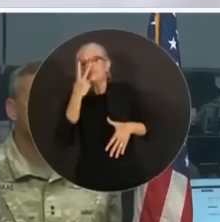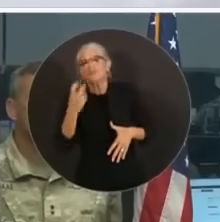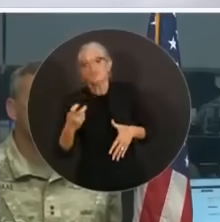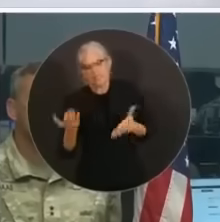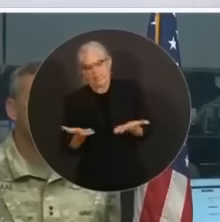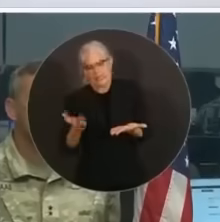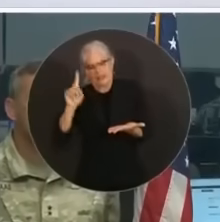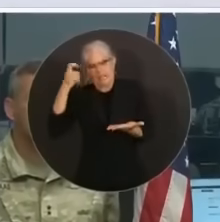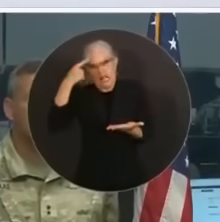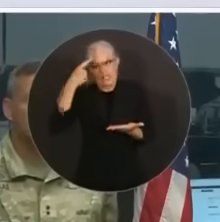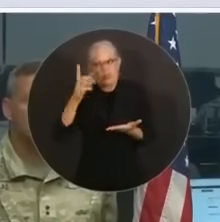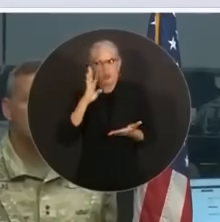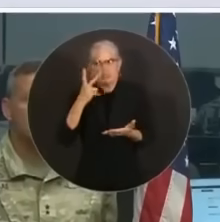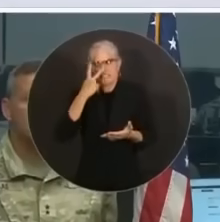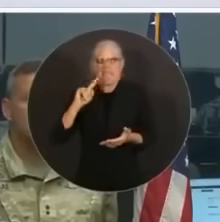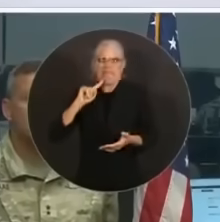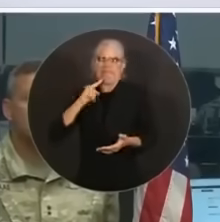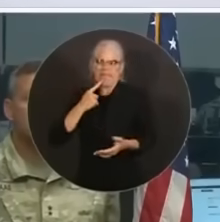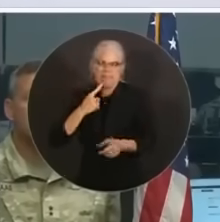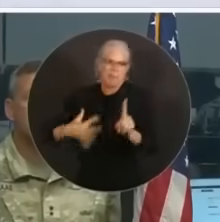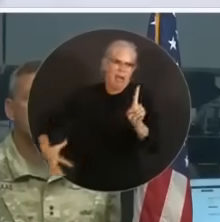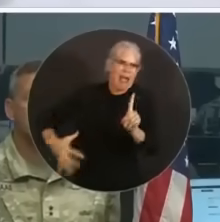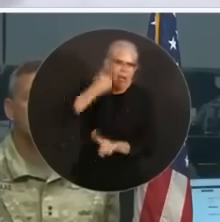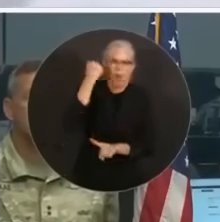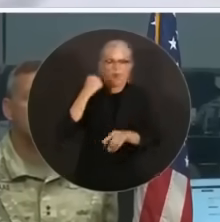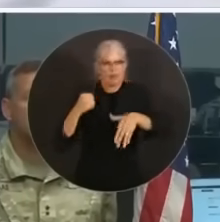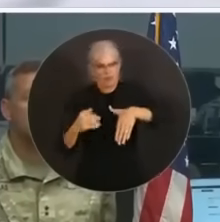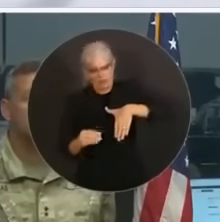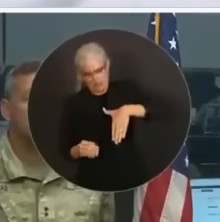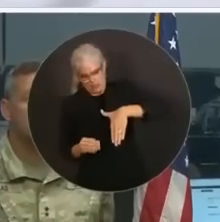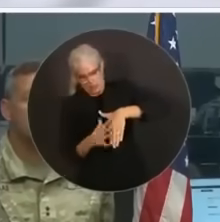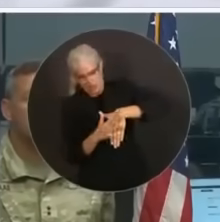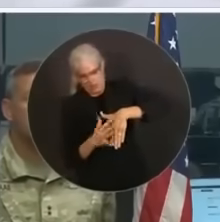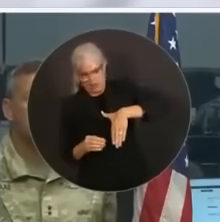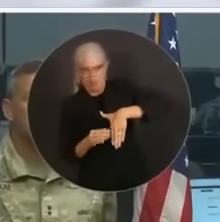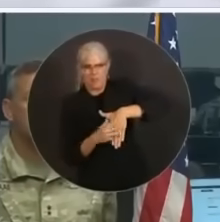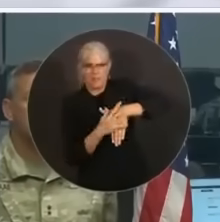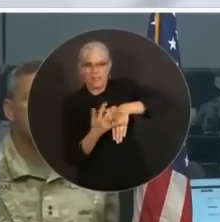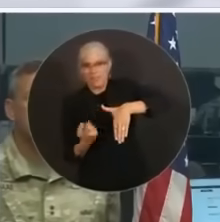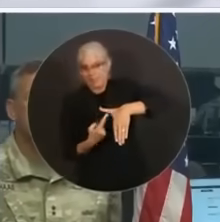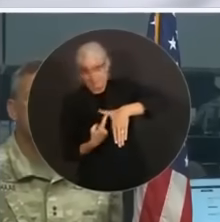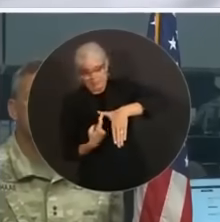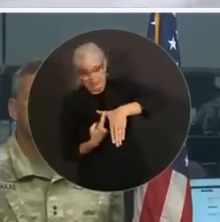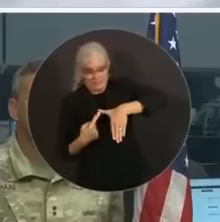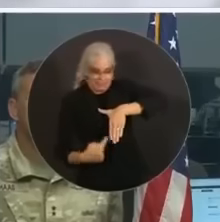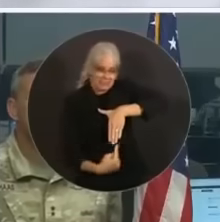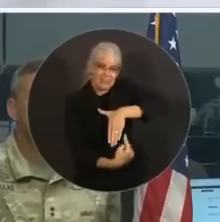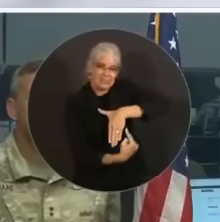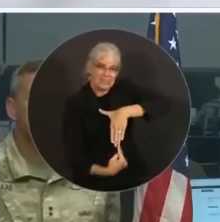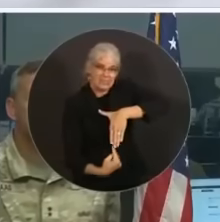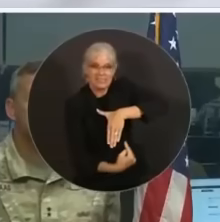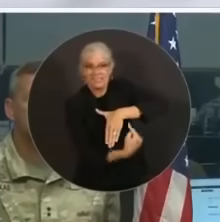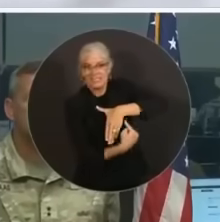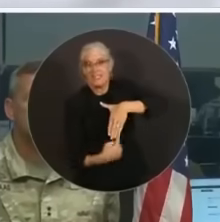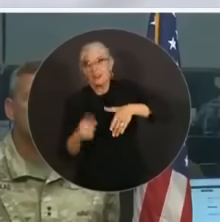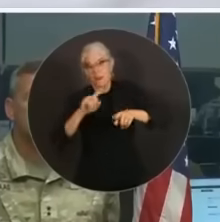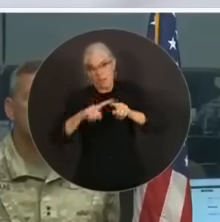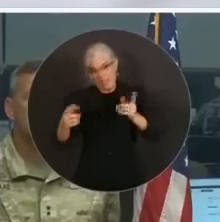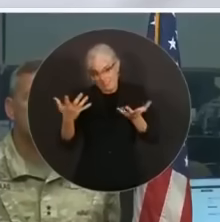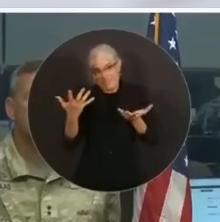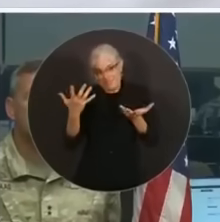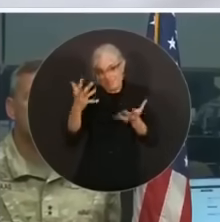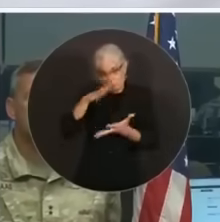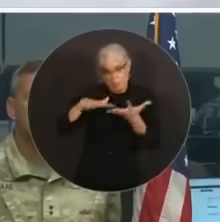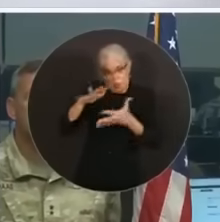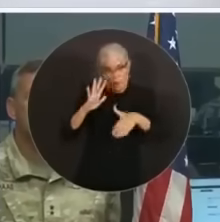impacts, but be that as it may, just understand that if they have a storm going into the greater Tampa Bay area now, it is possible